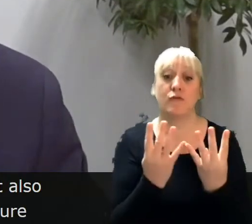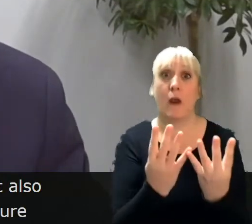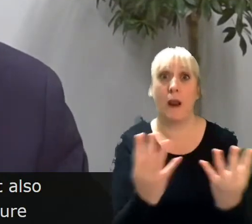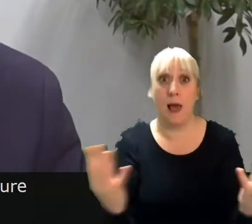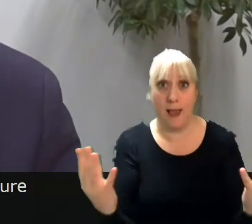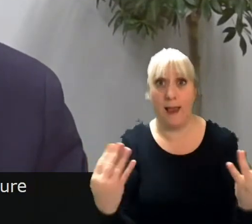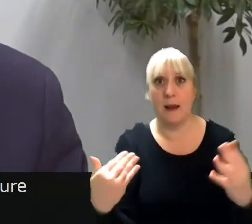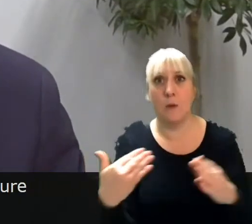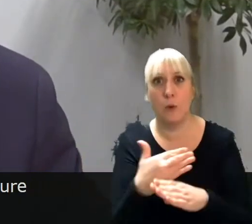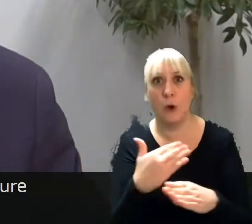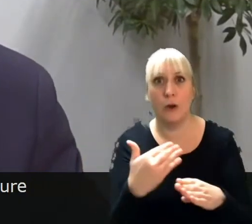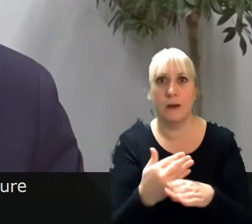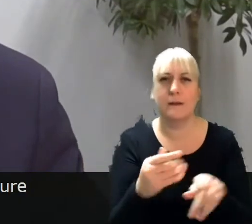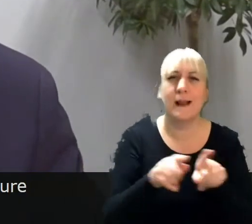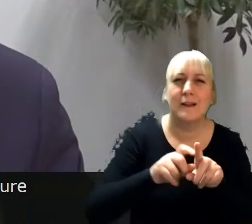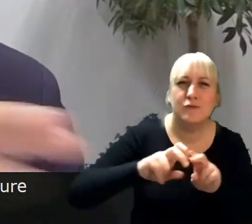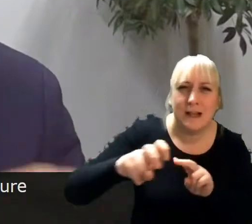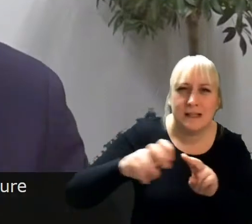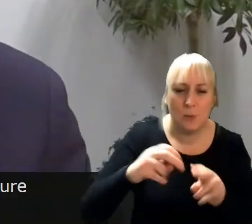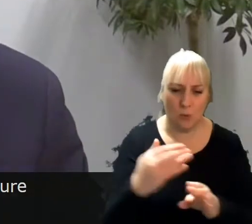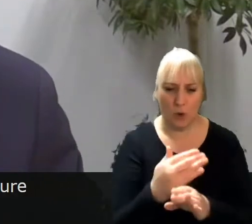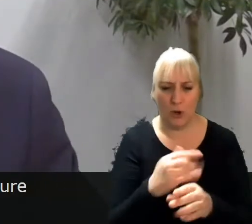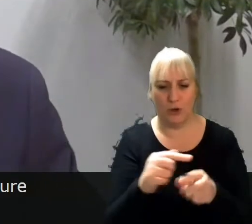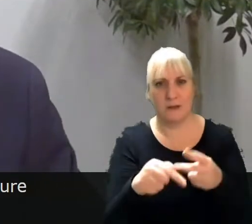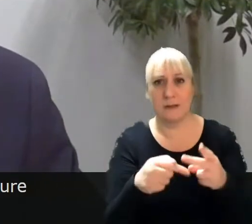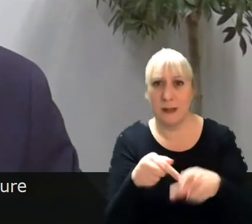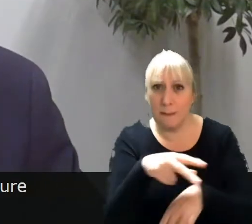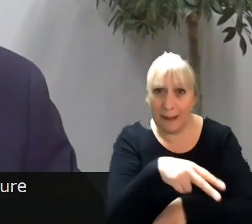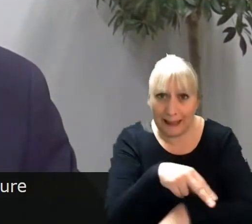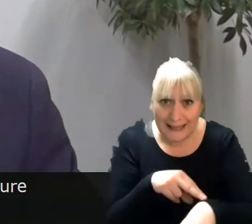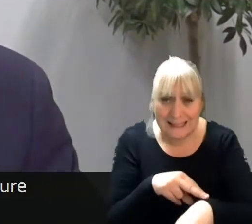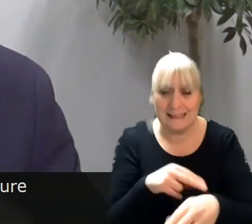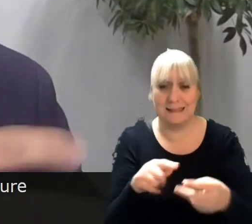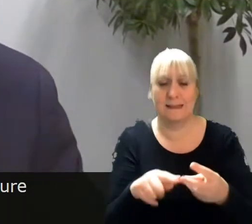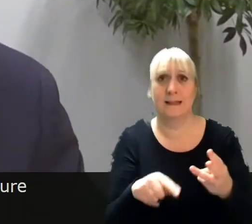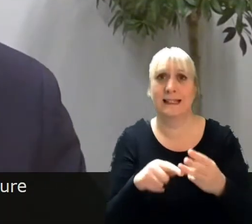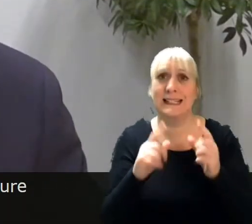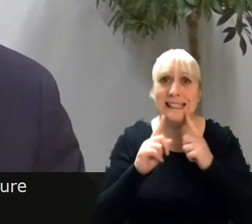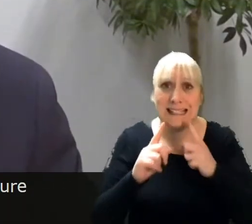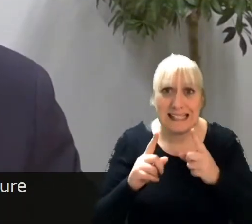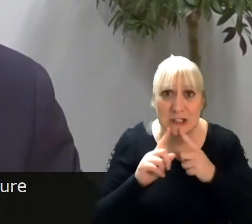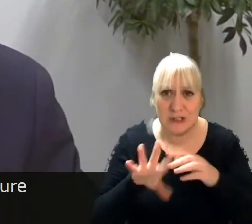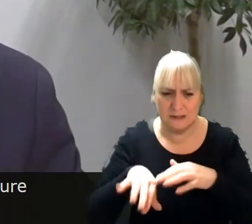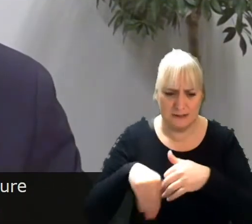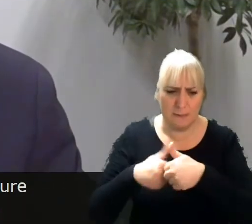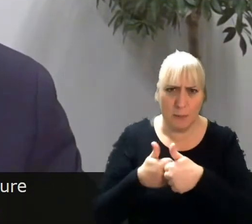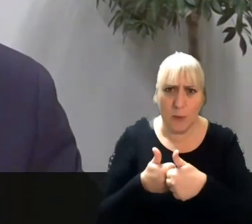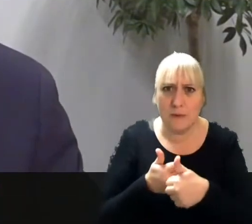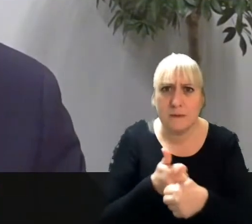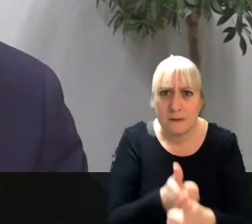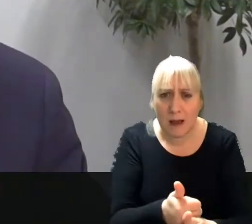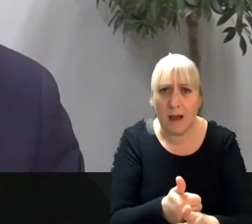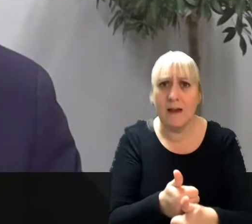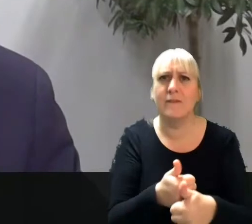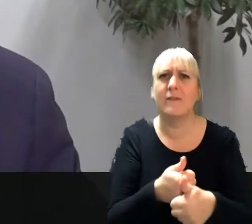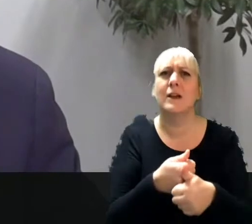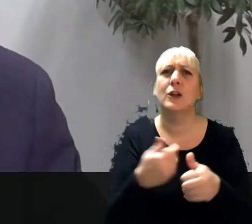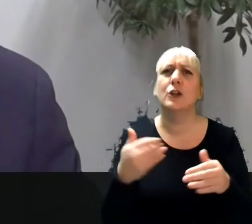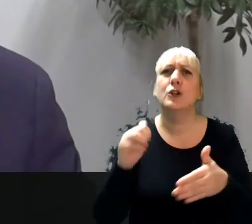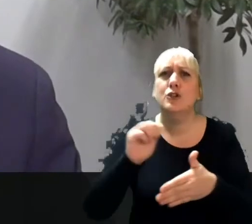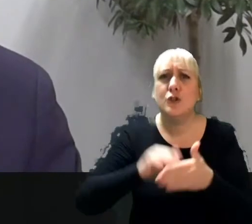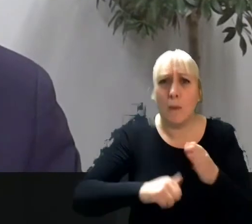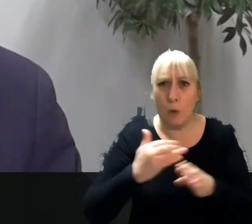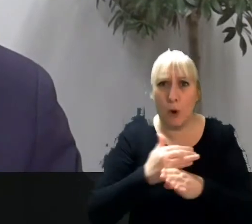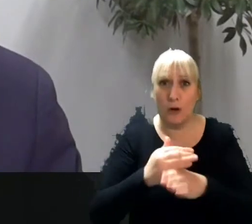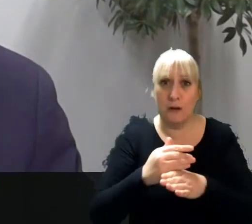yourself, police officers, teachers, support staff, and some others like those who work in shops, that they're given priority when it